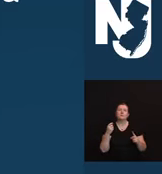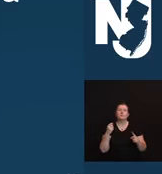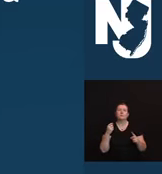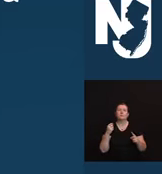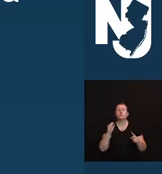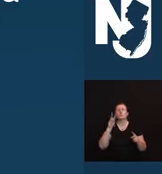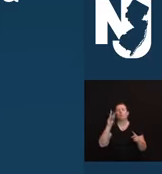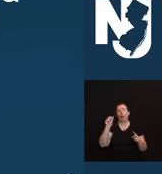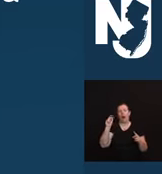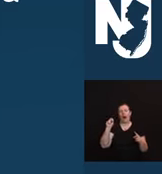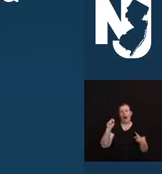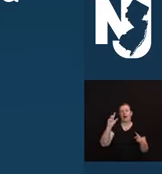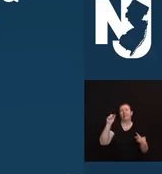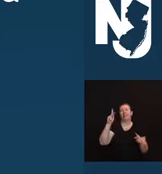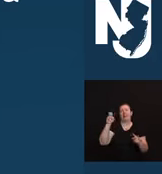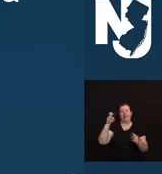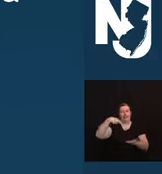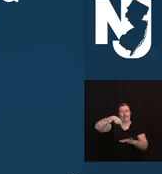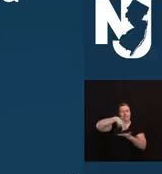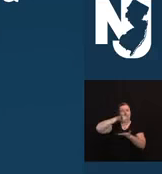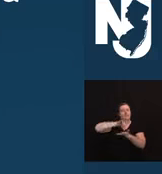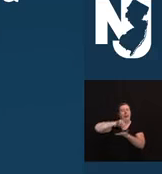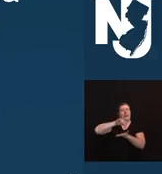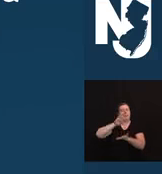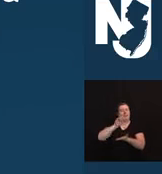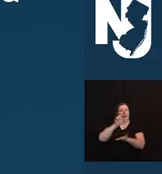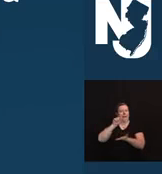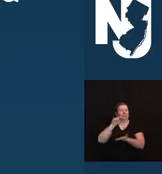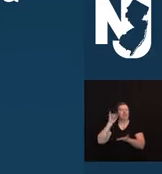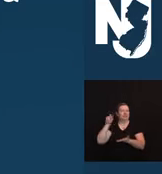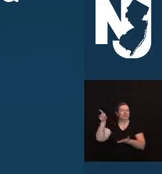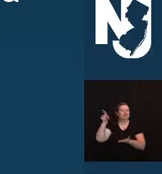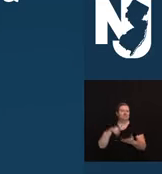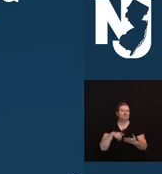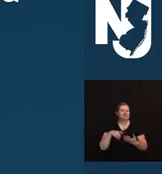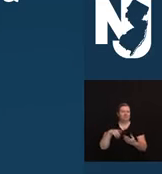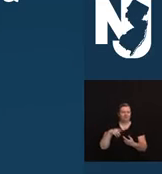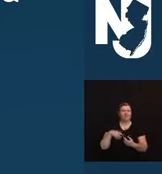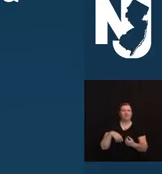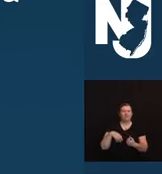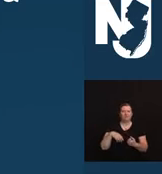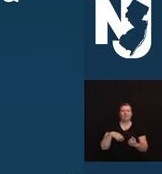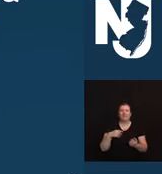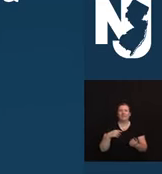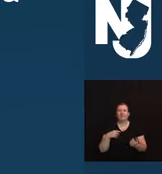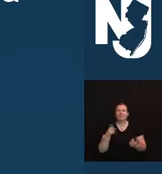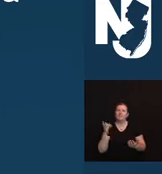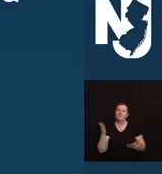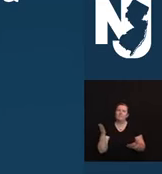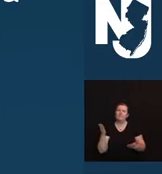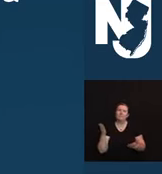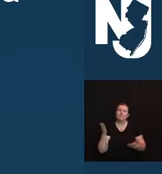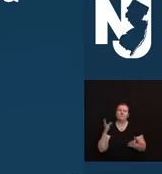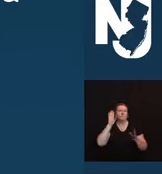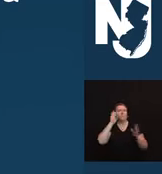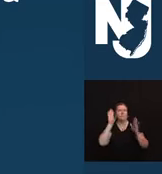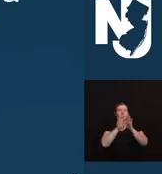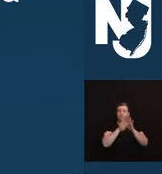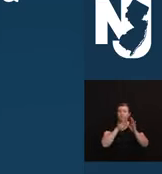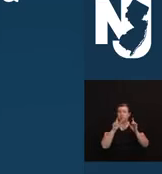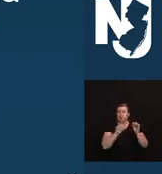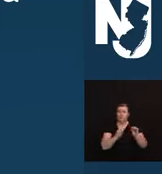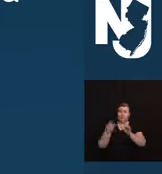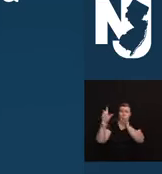it's not in a memorial service. And while the cellist plays, they showed Al's art. So the homage